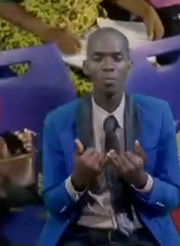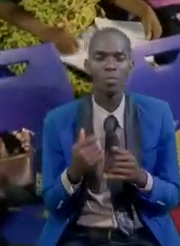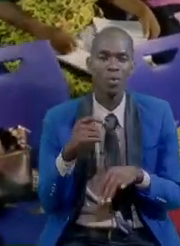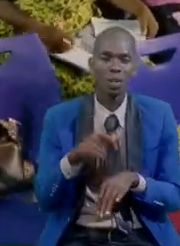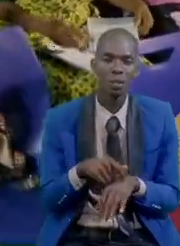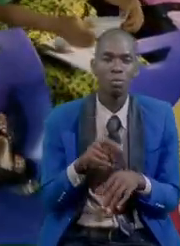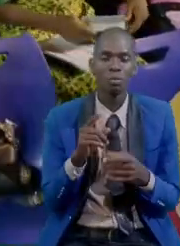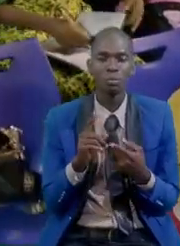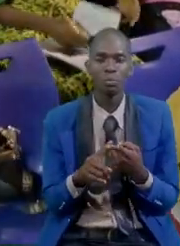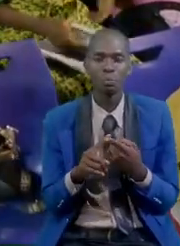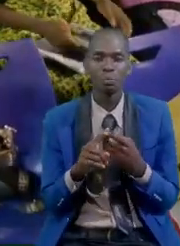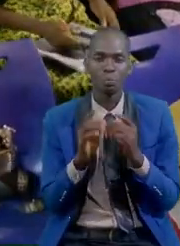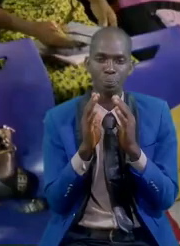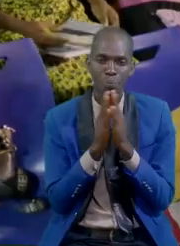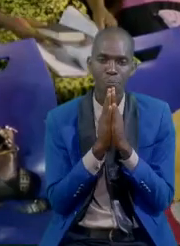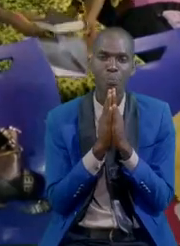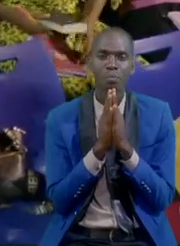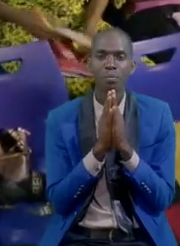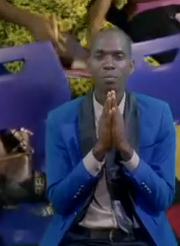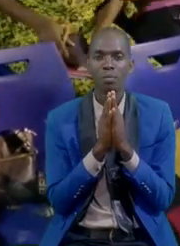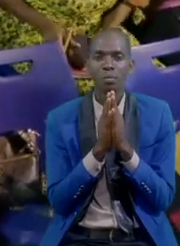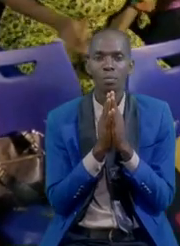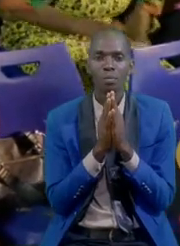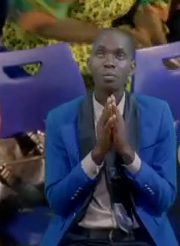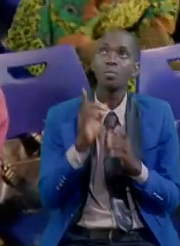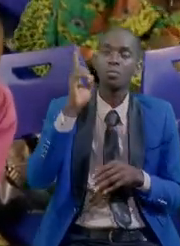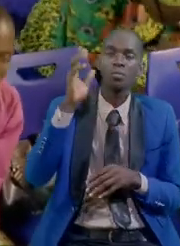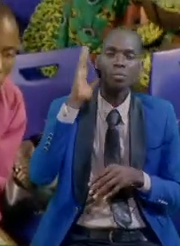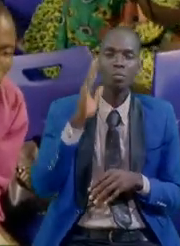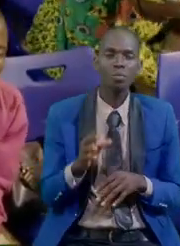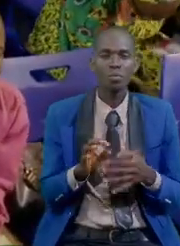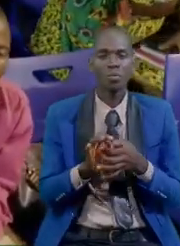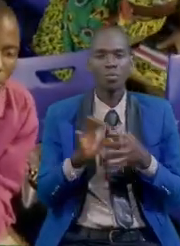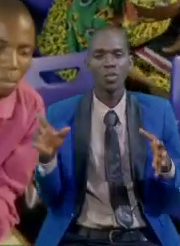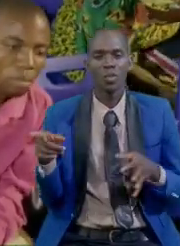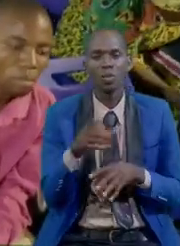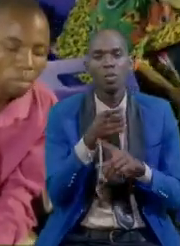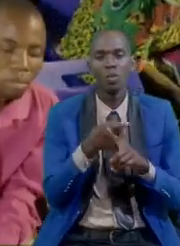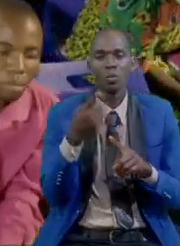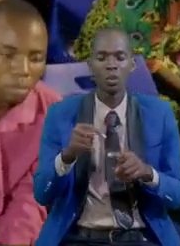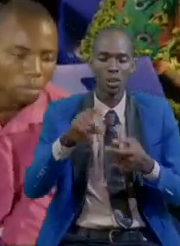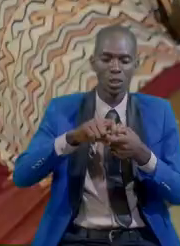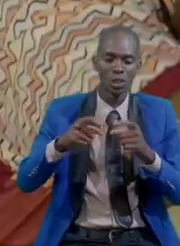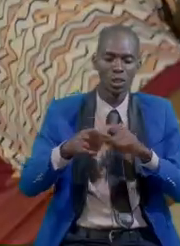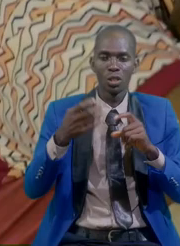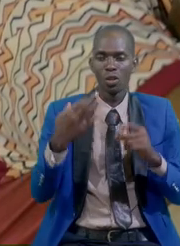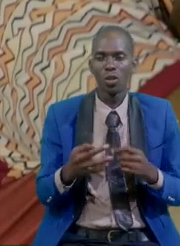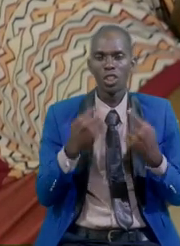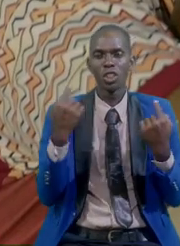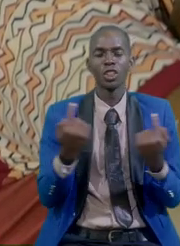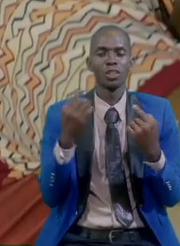eyes closed. He'll free you from the chain of sinfulness. You didn't say amen to that